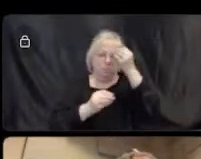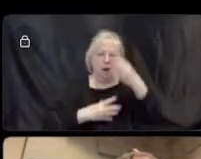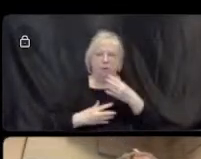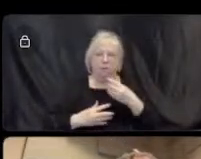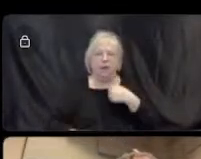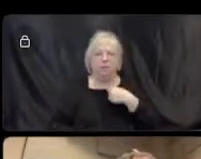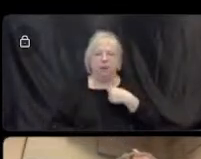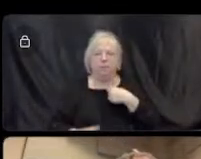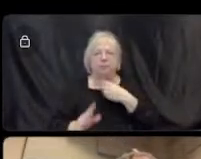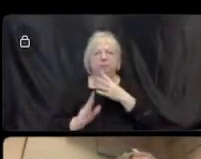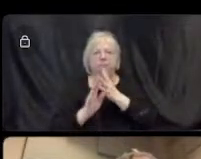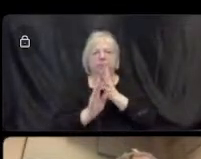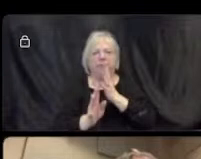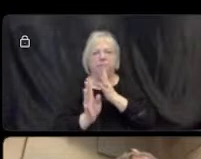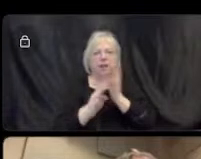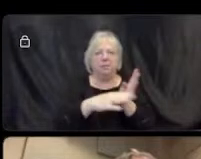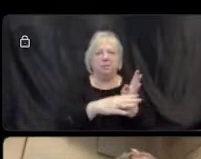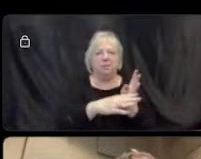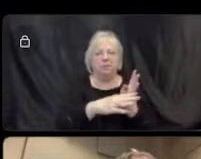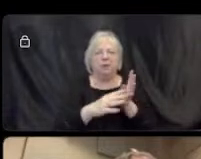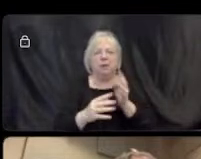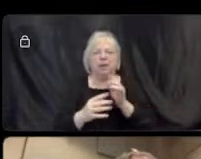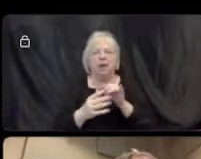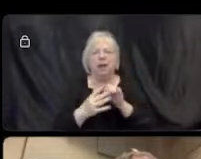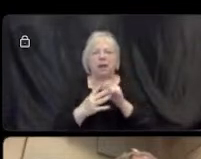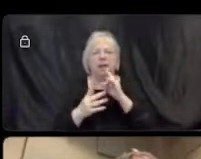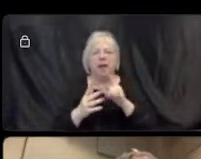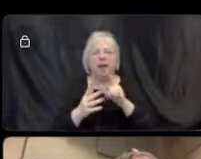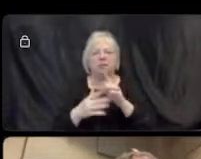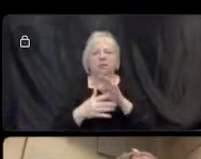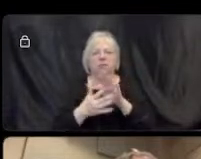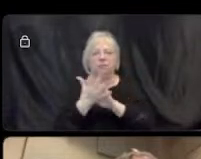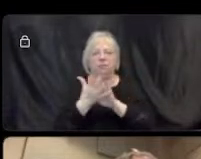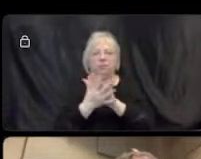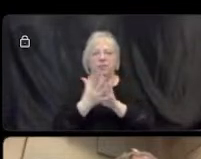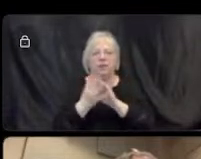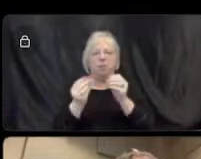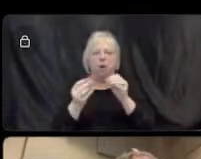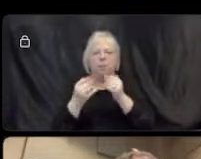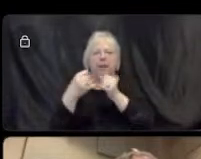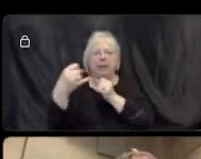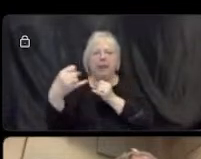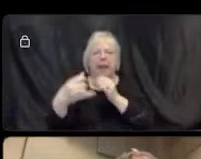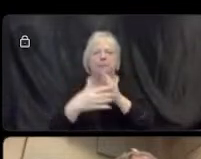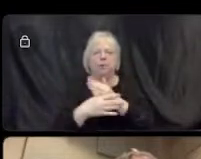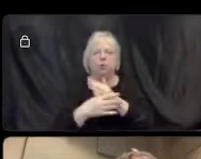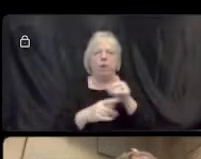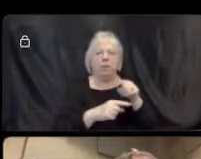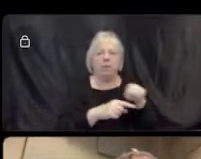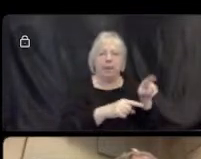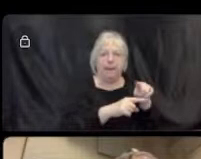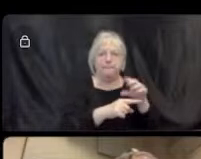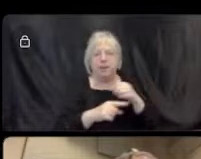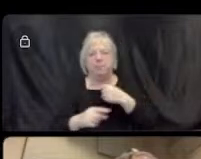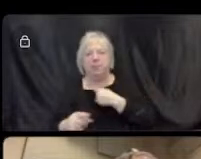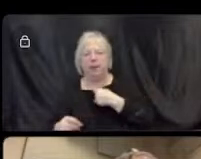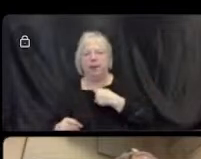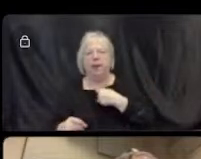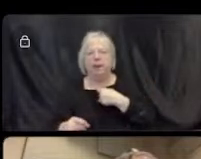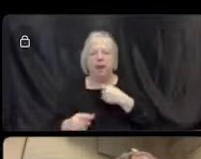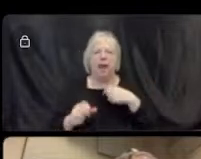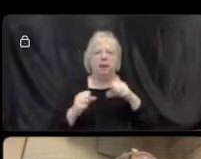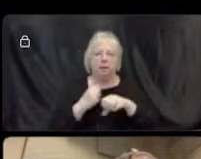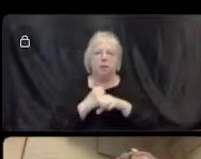as far as I know, that denoted the property line between me and them. And I can go on with this, but if you have any questions of